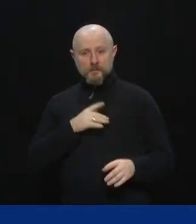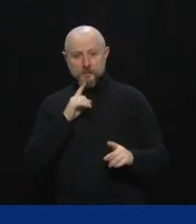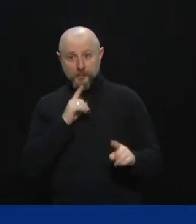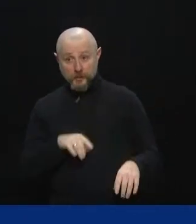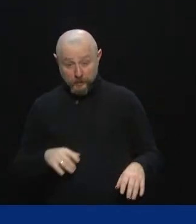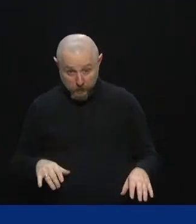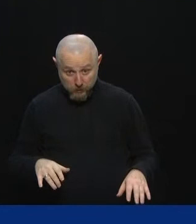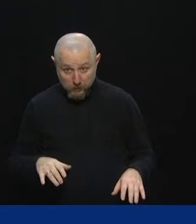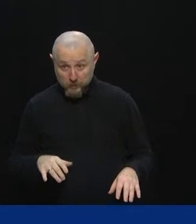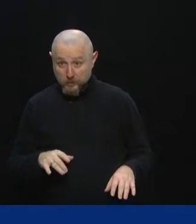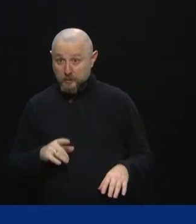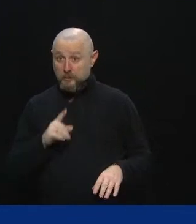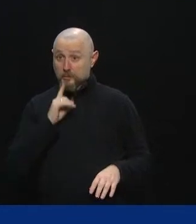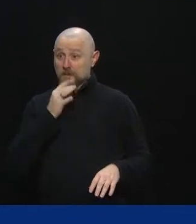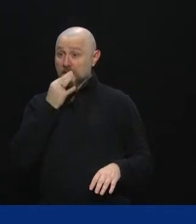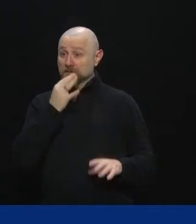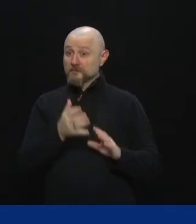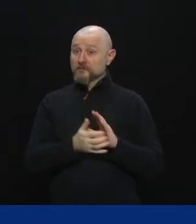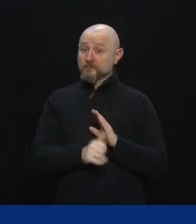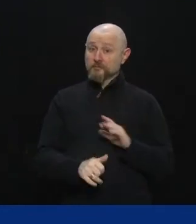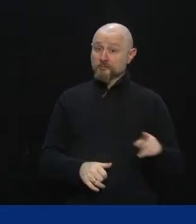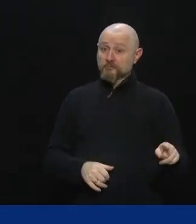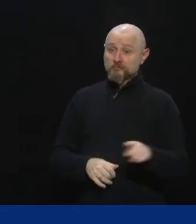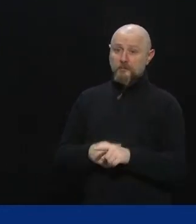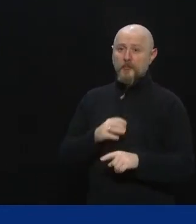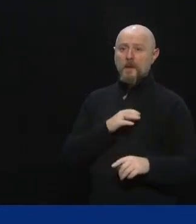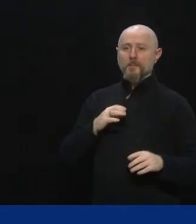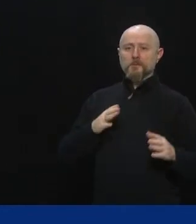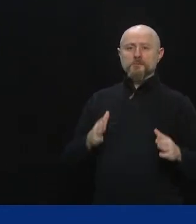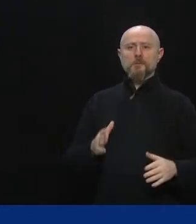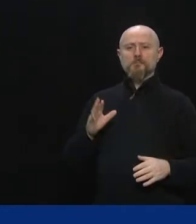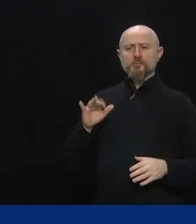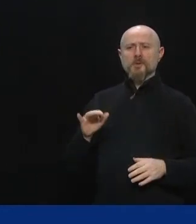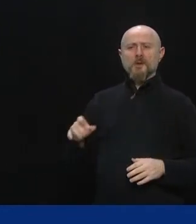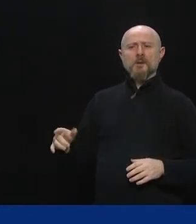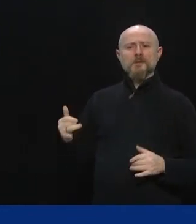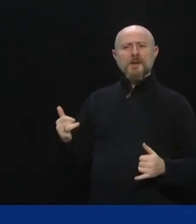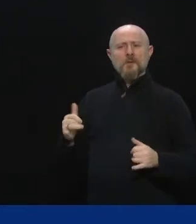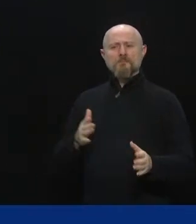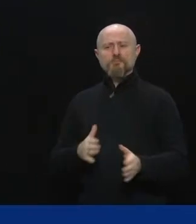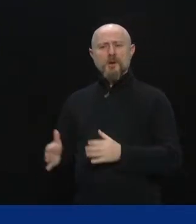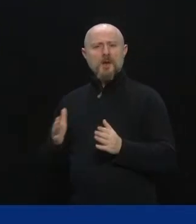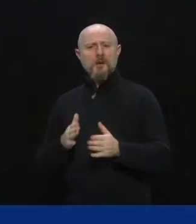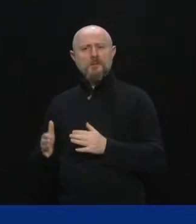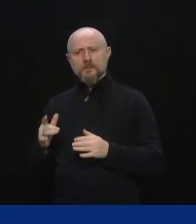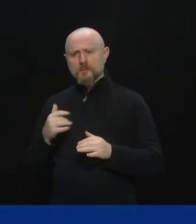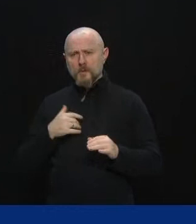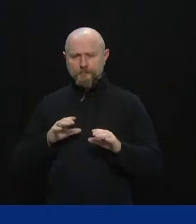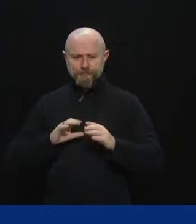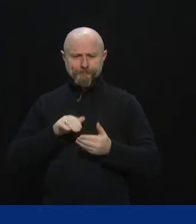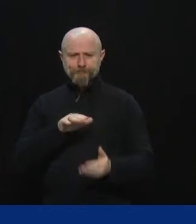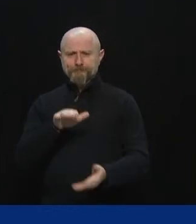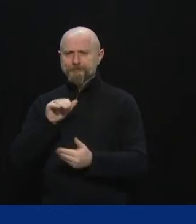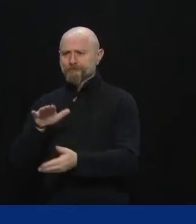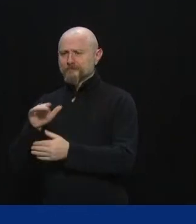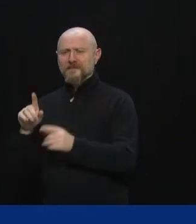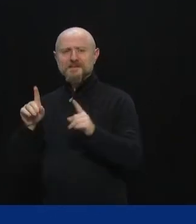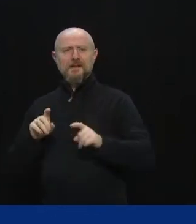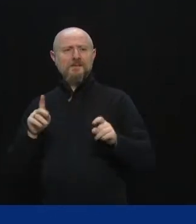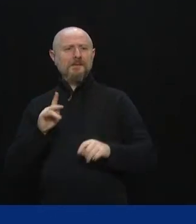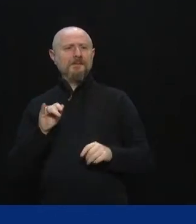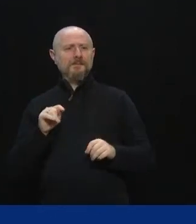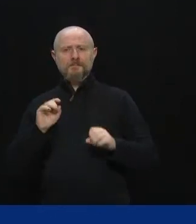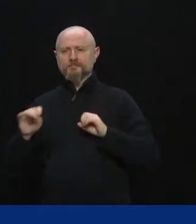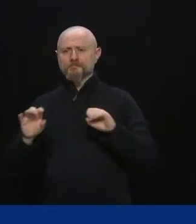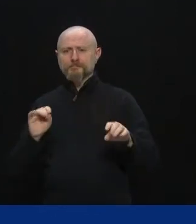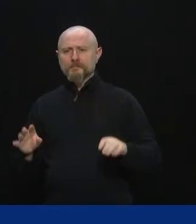experts here. And Commissioner Bray is already figuring out how to get the test kits literally to the parking lots of some of these hospitals so